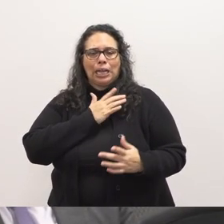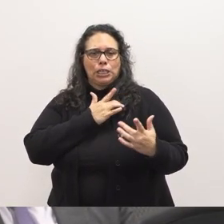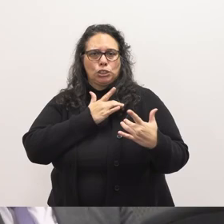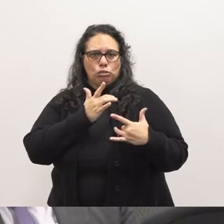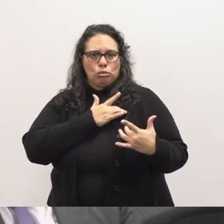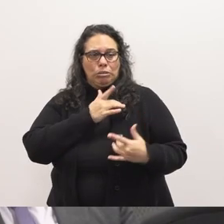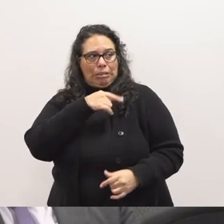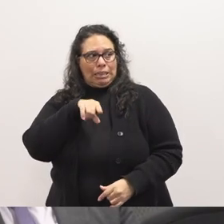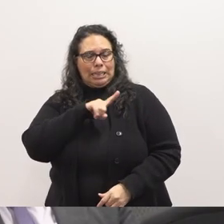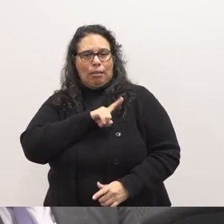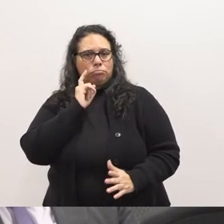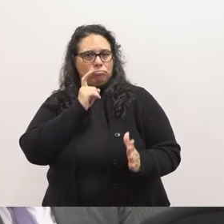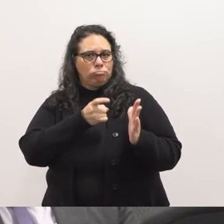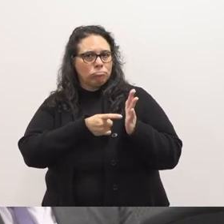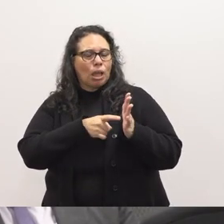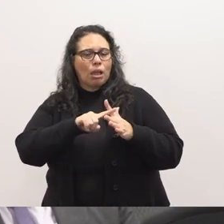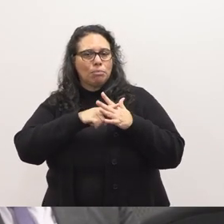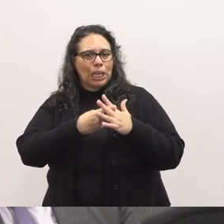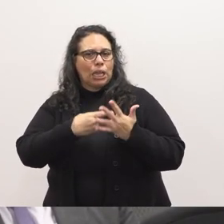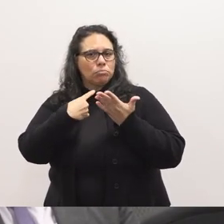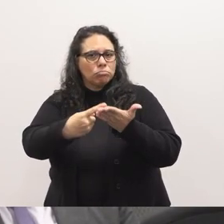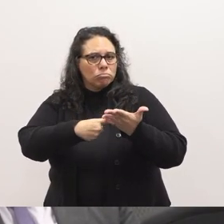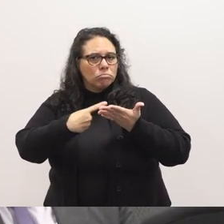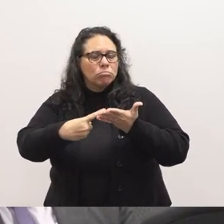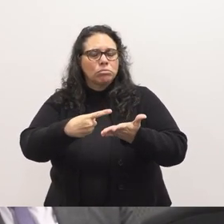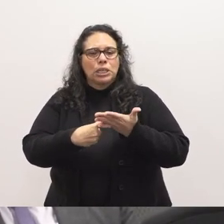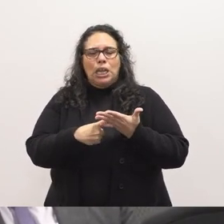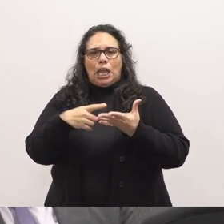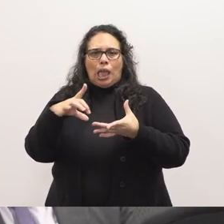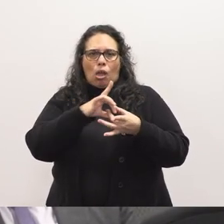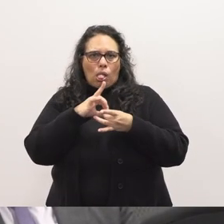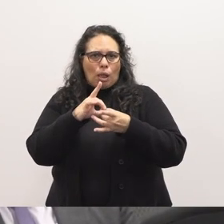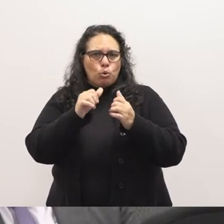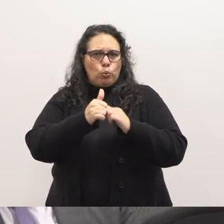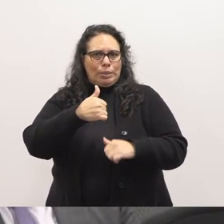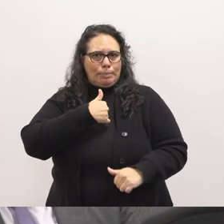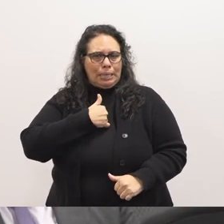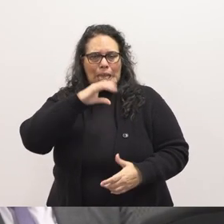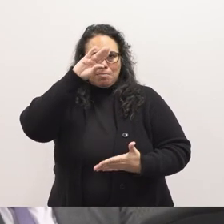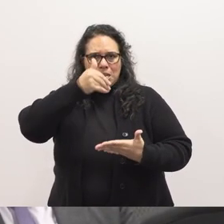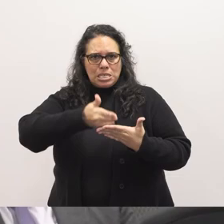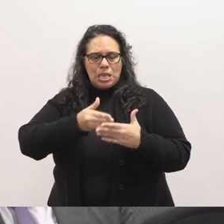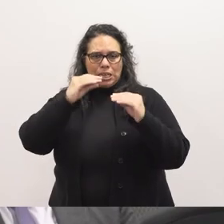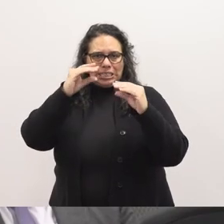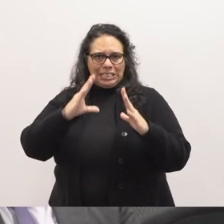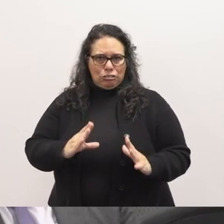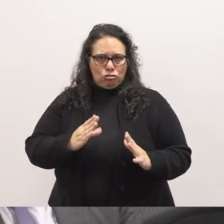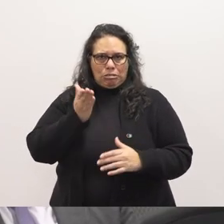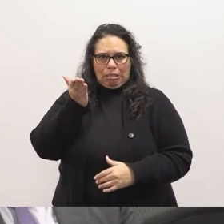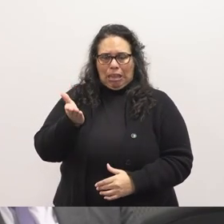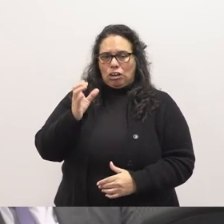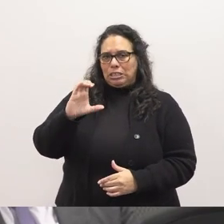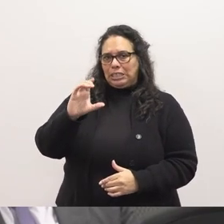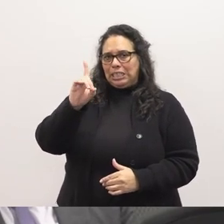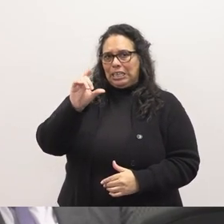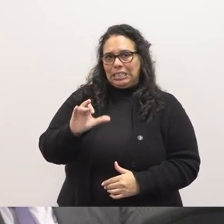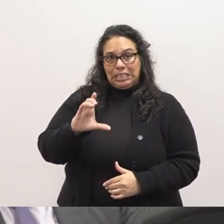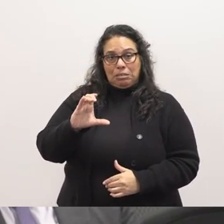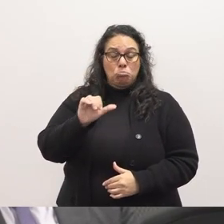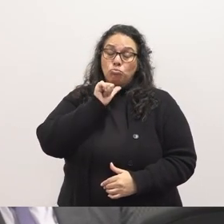They were able to acknowledge and begin to address gaps in collaboration with me, my son, and teachers at CDC without being